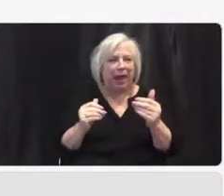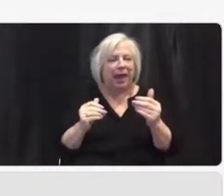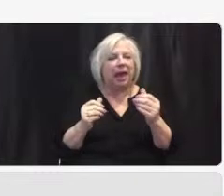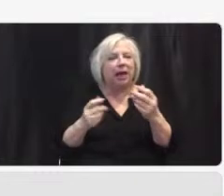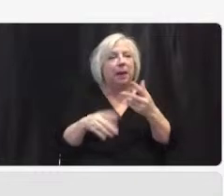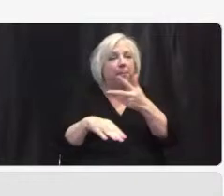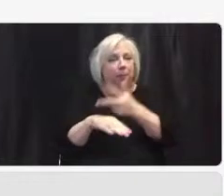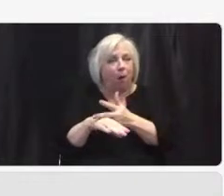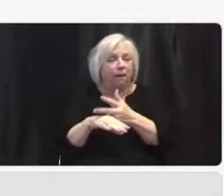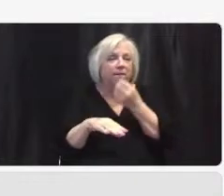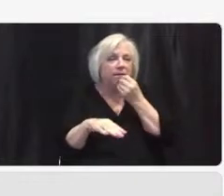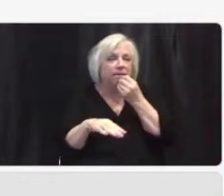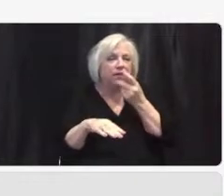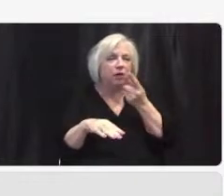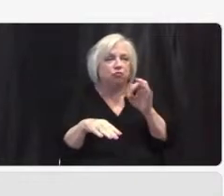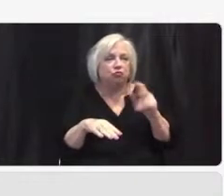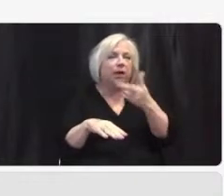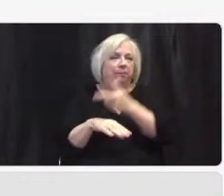property?